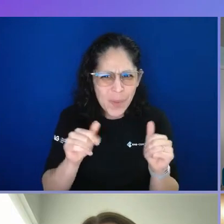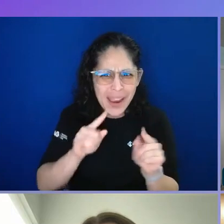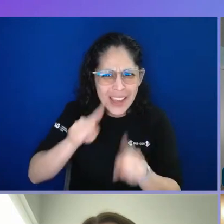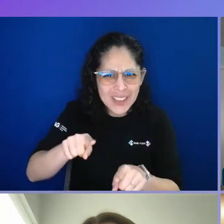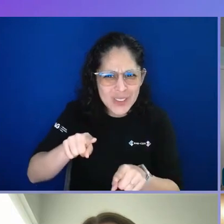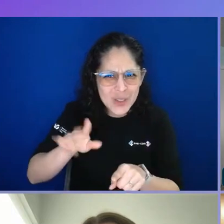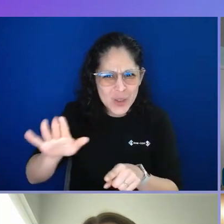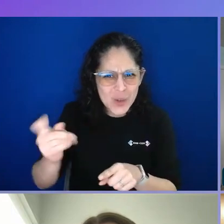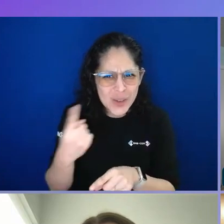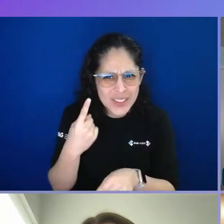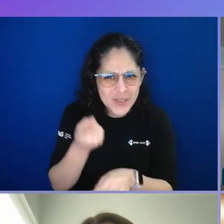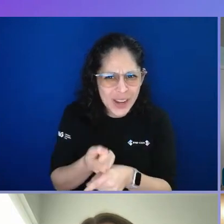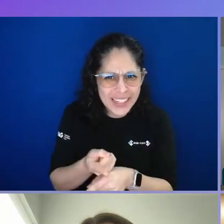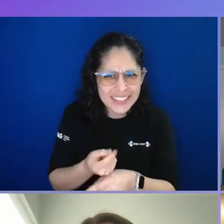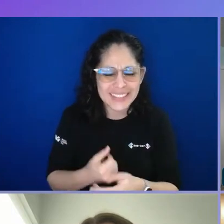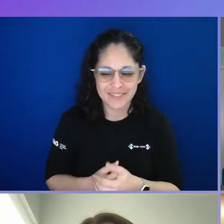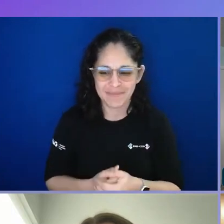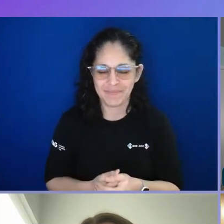correctly.